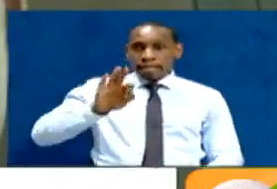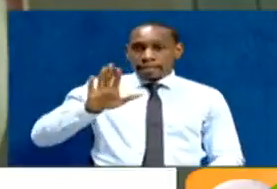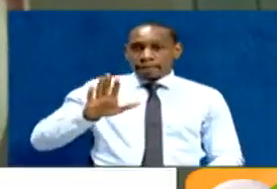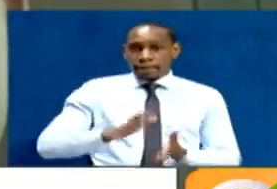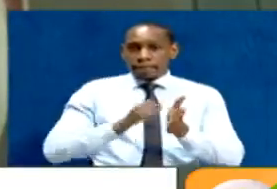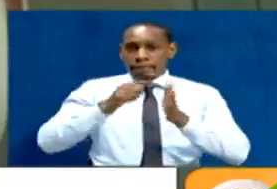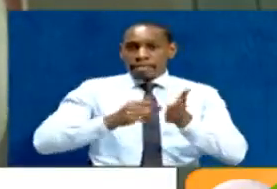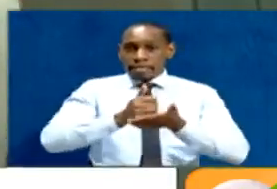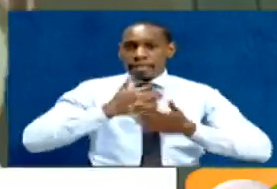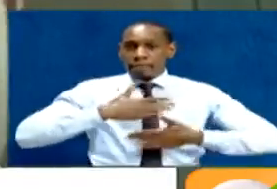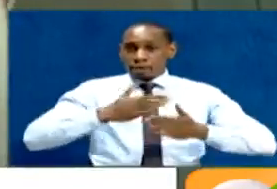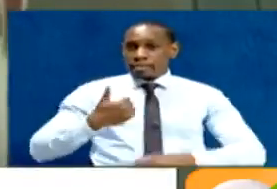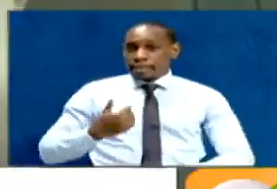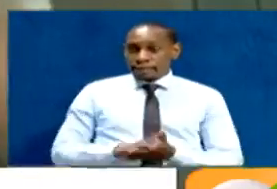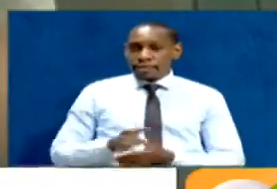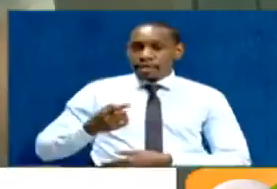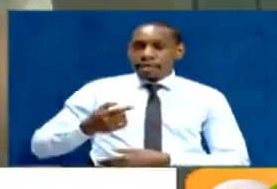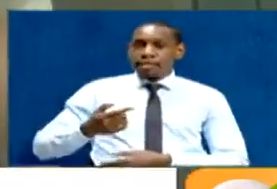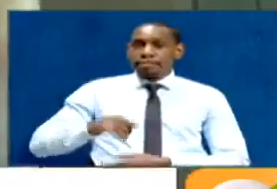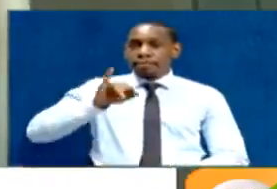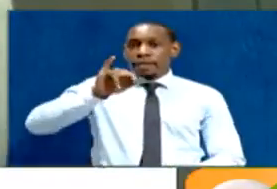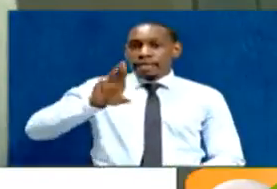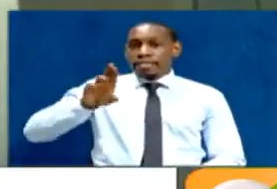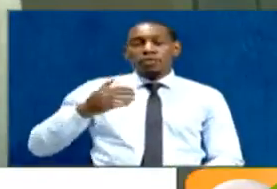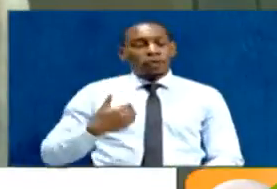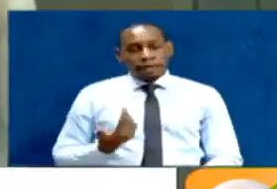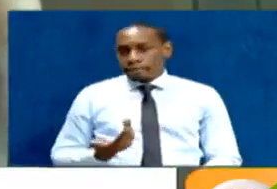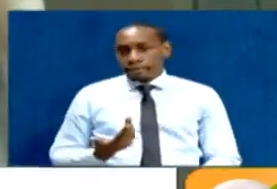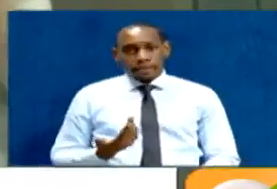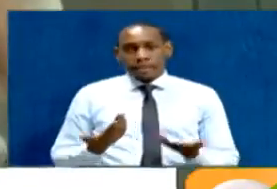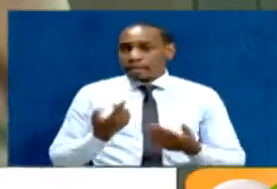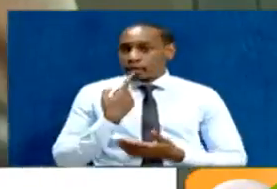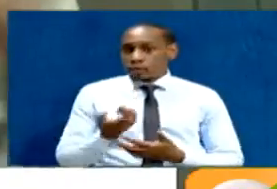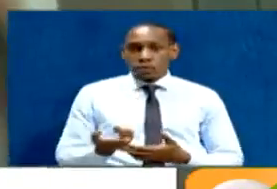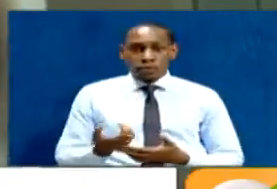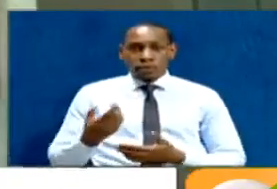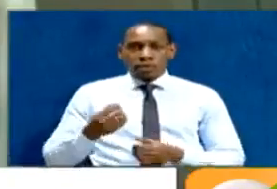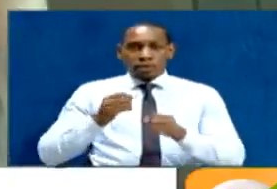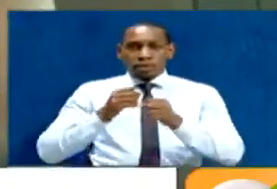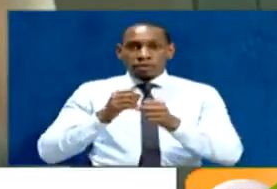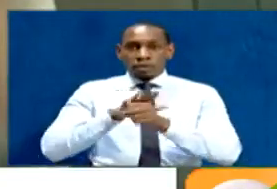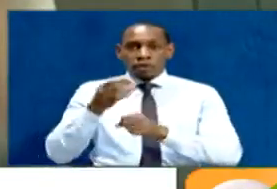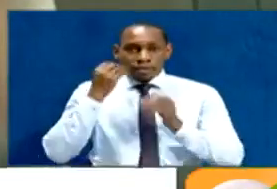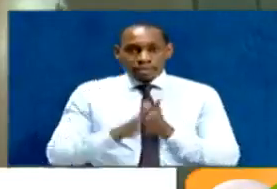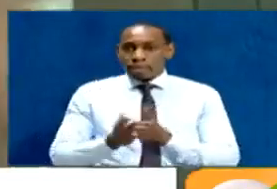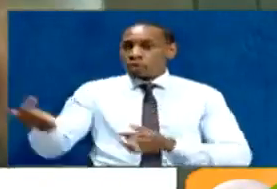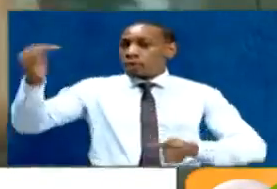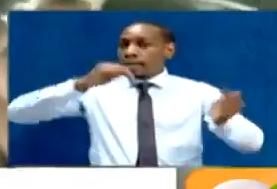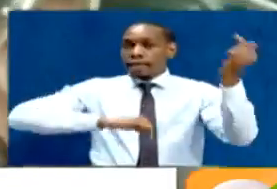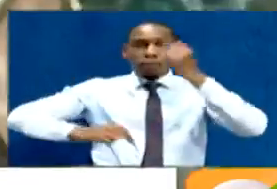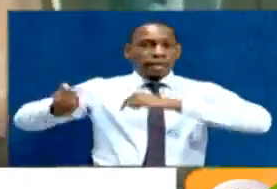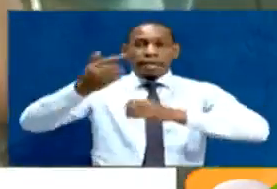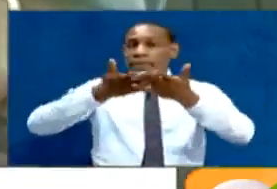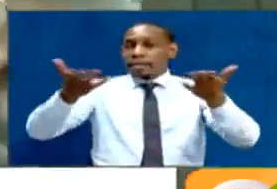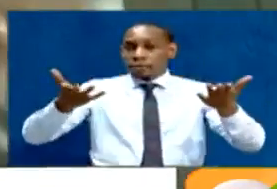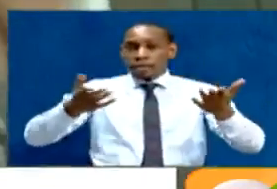ventilators. We have this ICU. So COVID patients are coming from all over to our